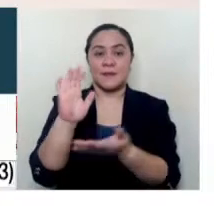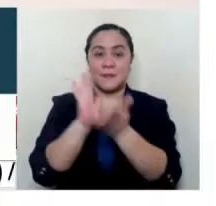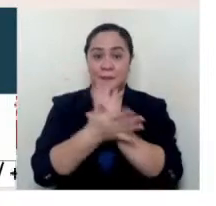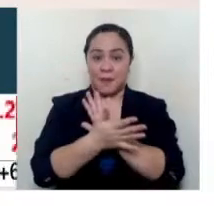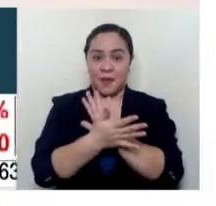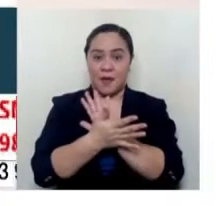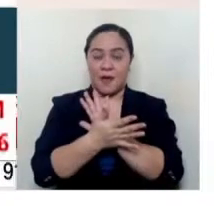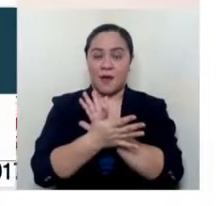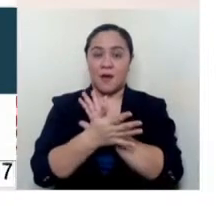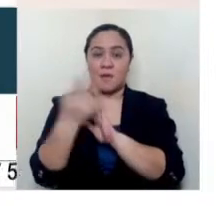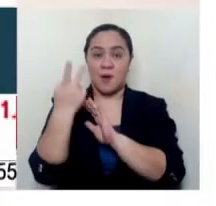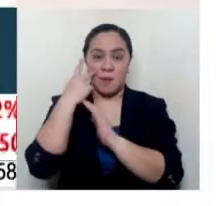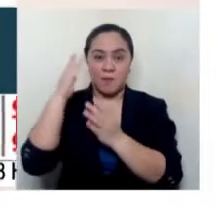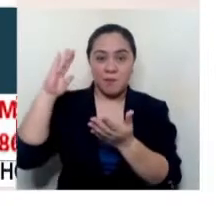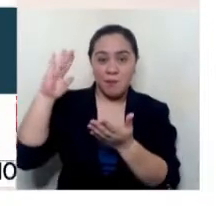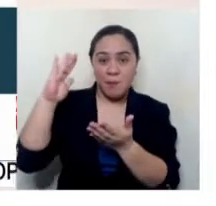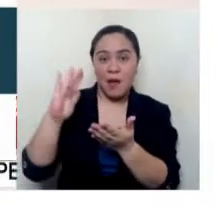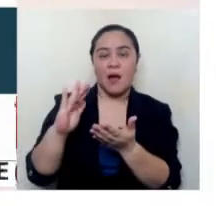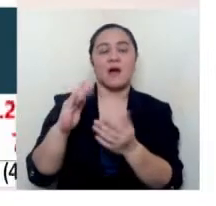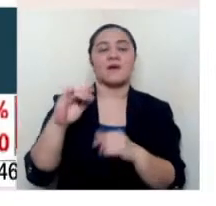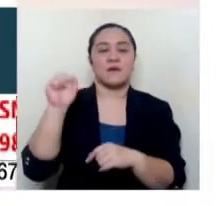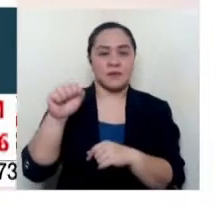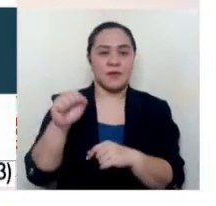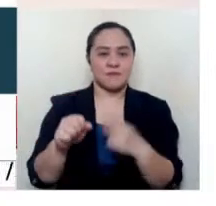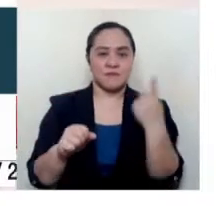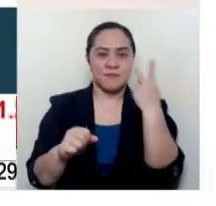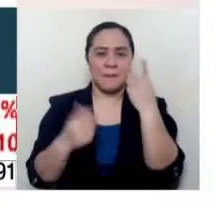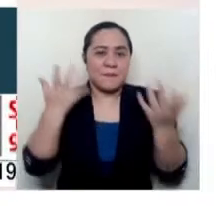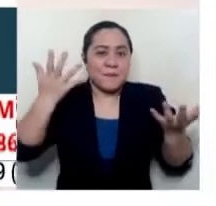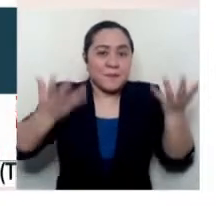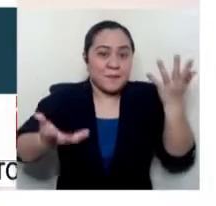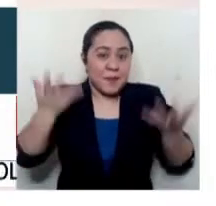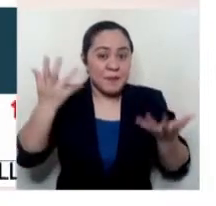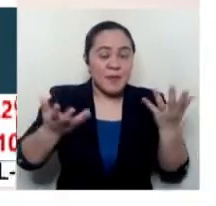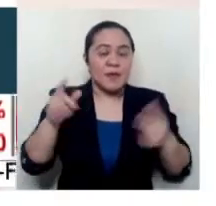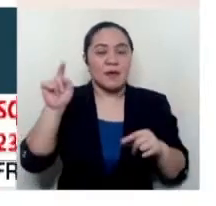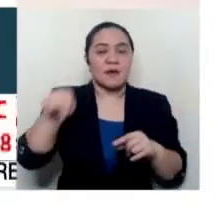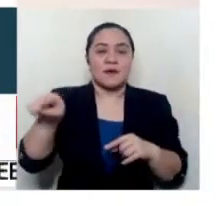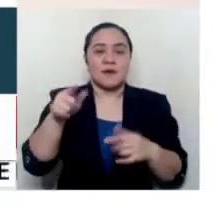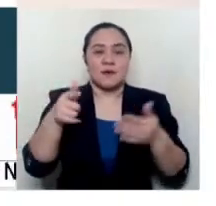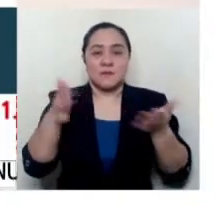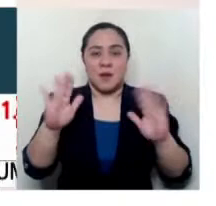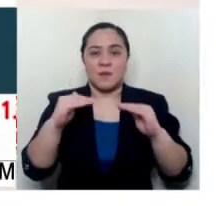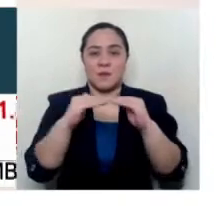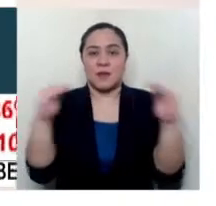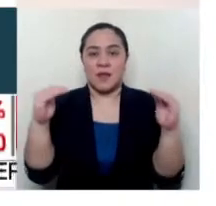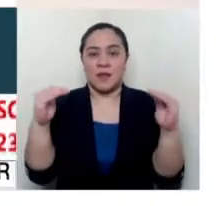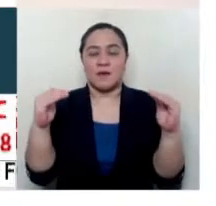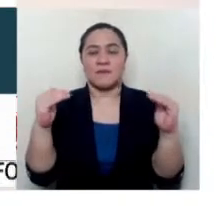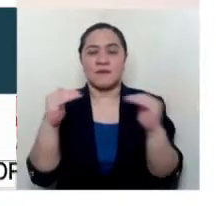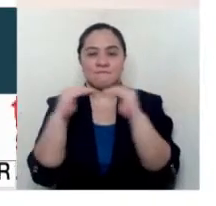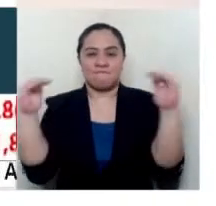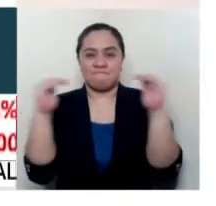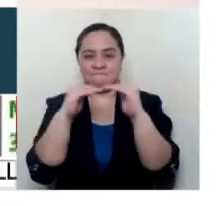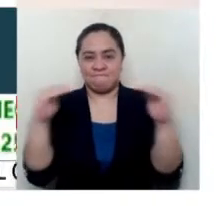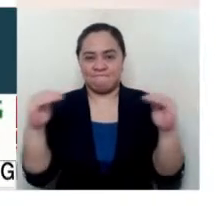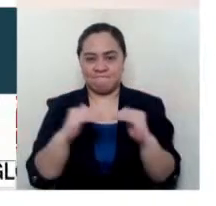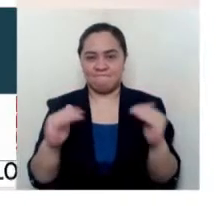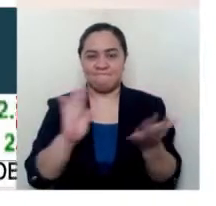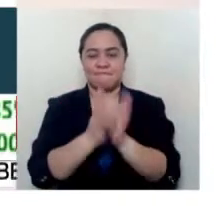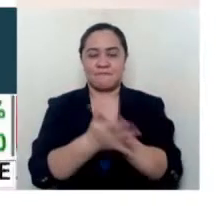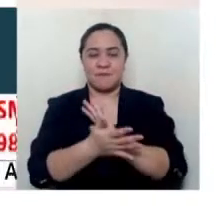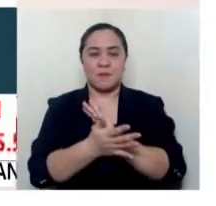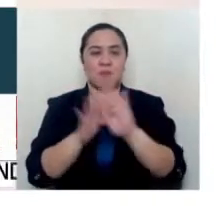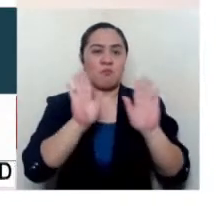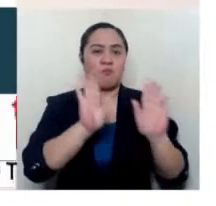And probably because of that, that's the reason why the alert level system in the country has also been